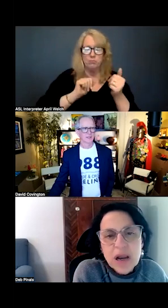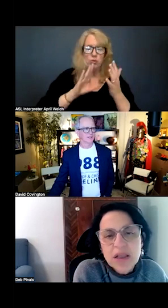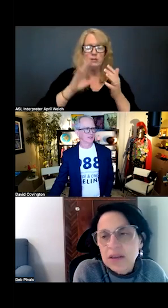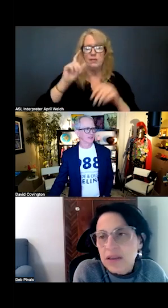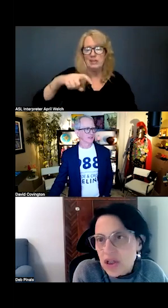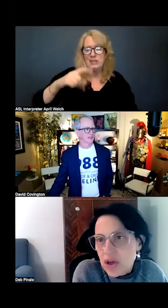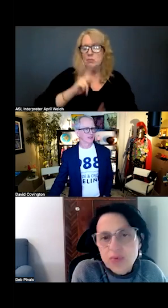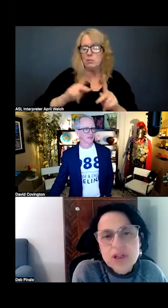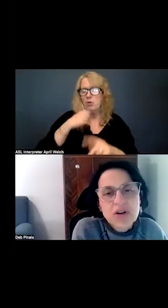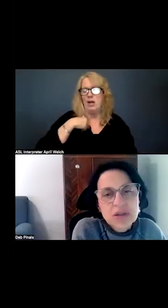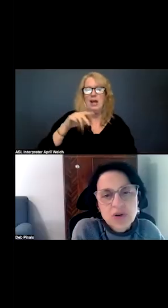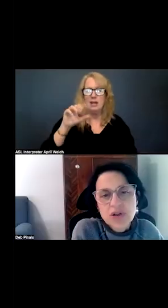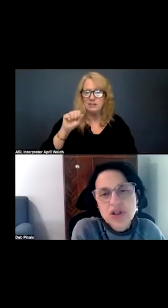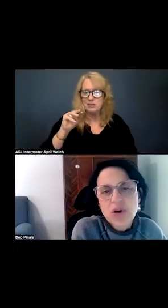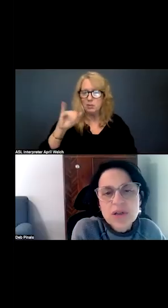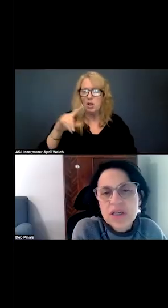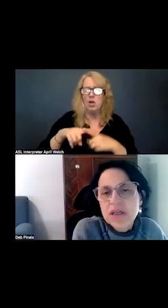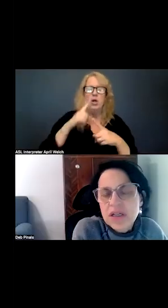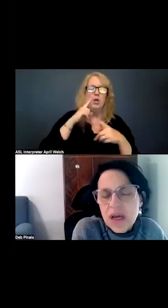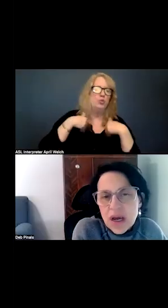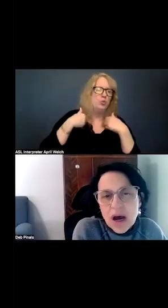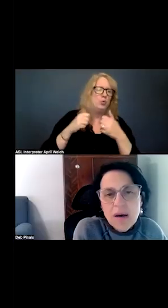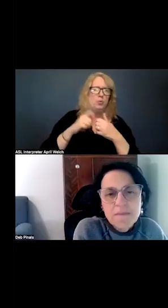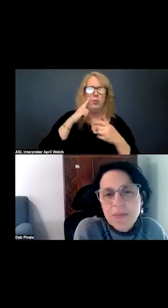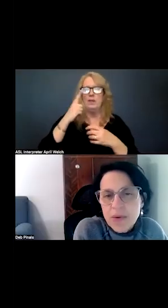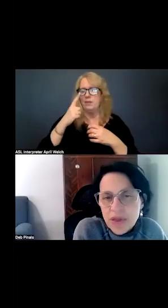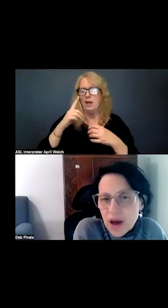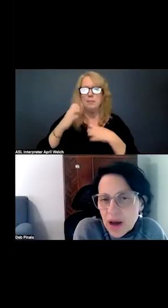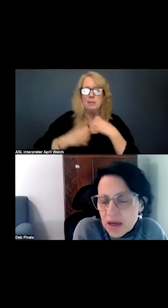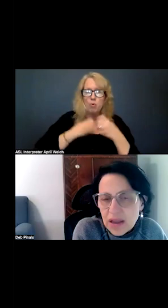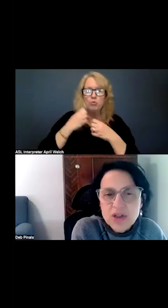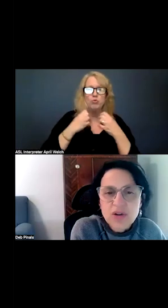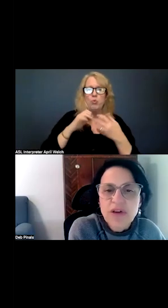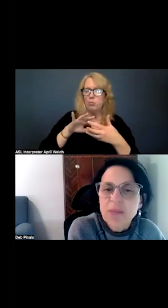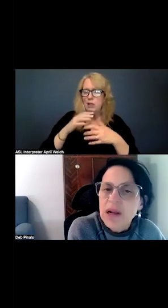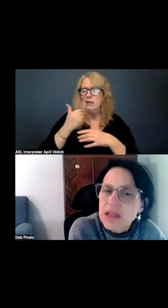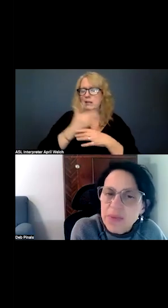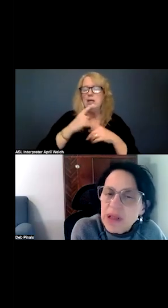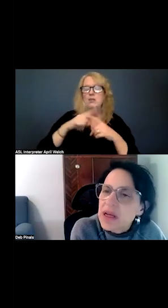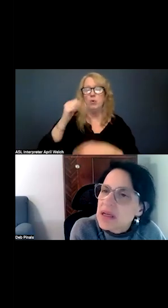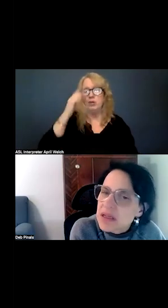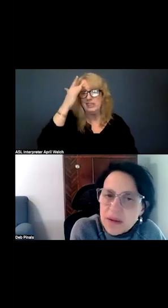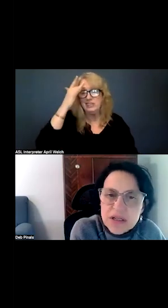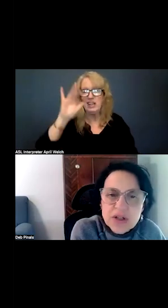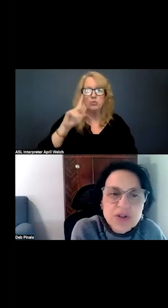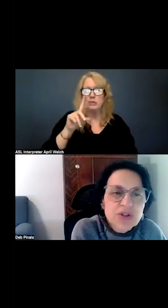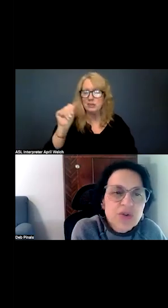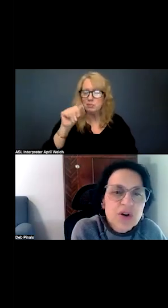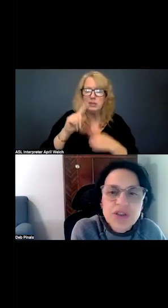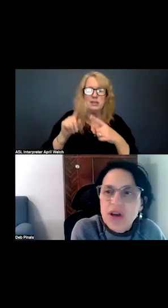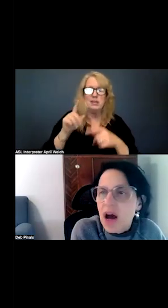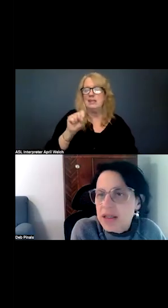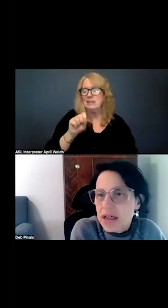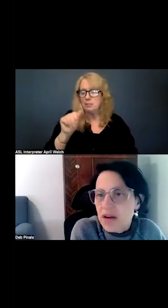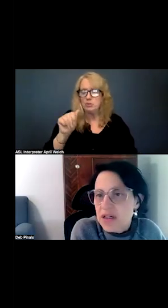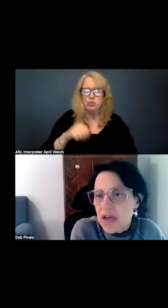serious mental illness, youth with serious emotional disturbances, people with intellectual and developmental disabilities and substance use disorders